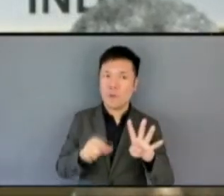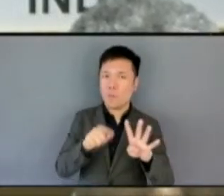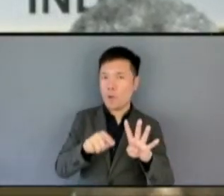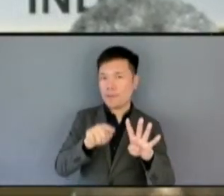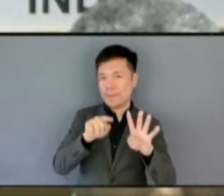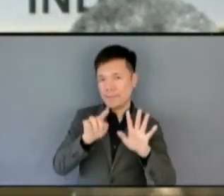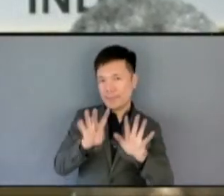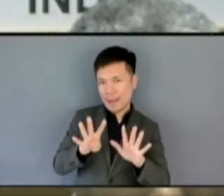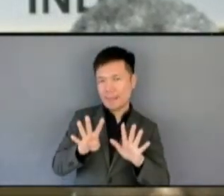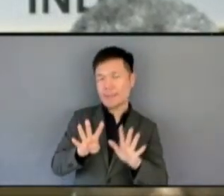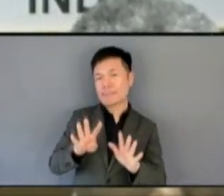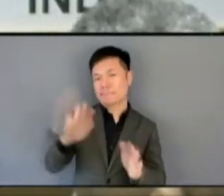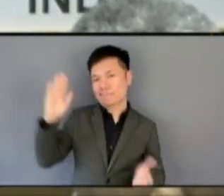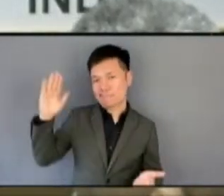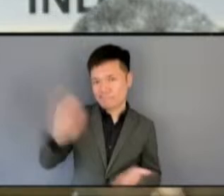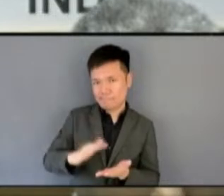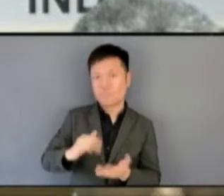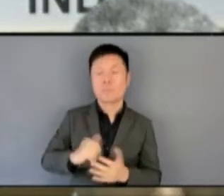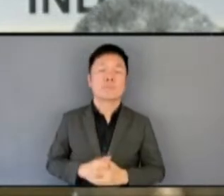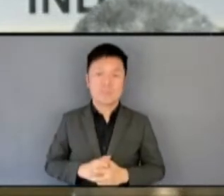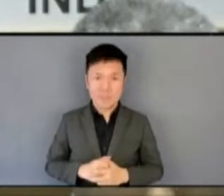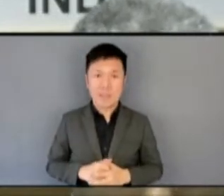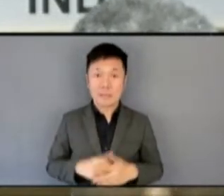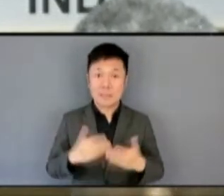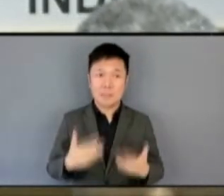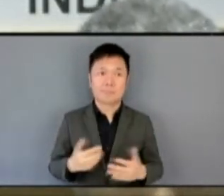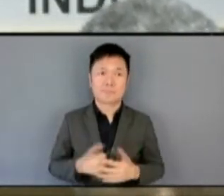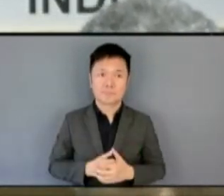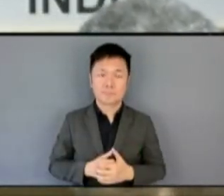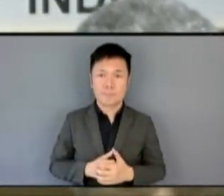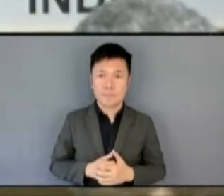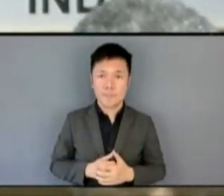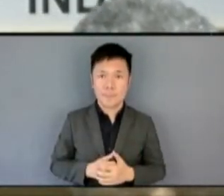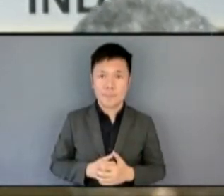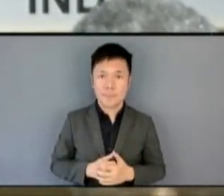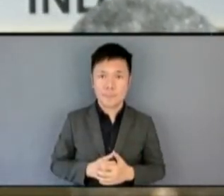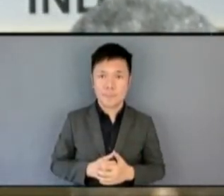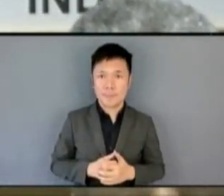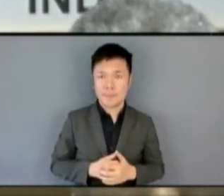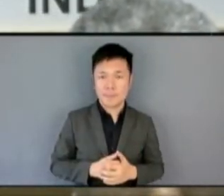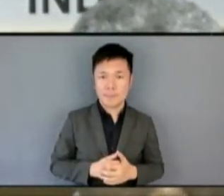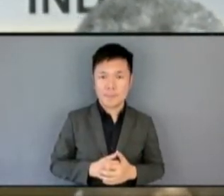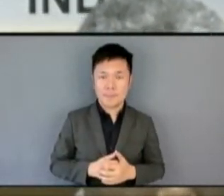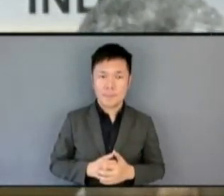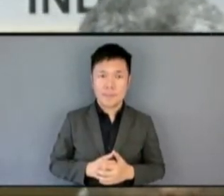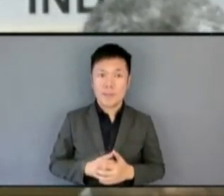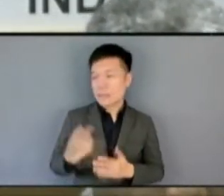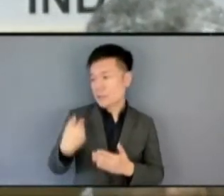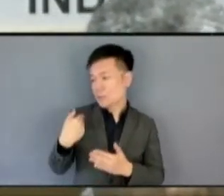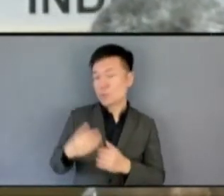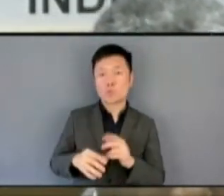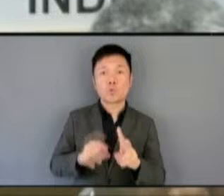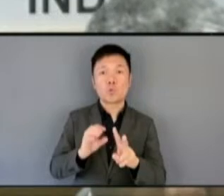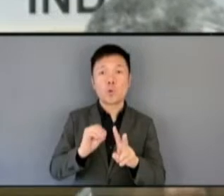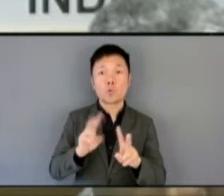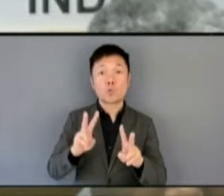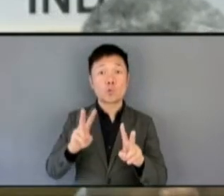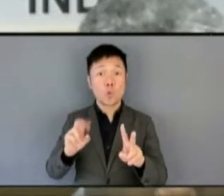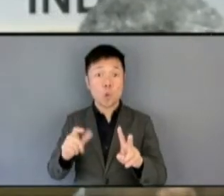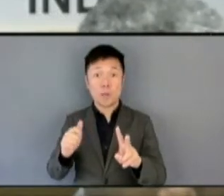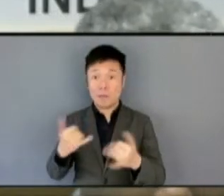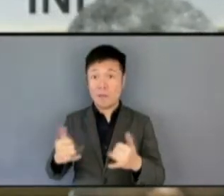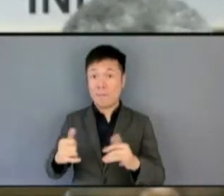that has significantly declined to 28 in 2020 from 44